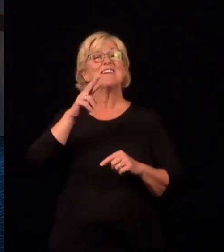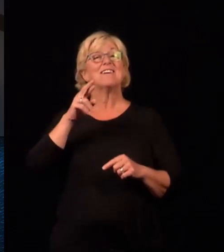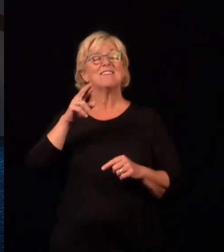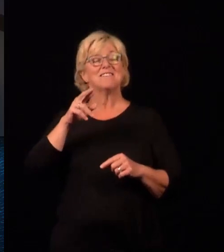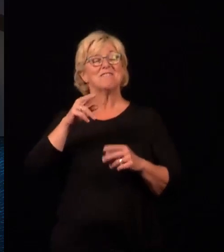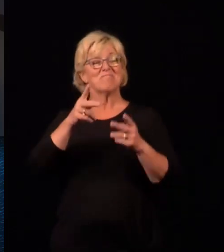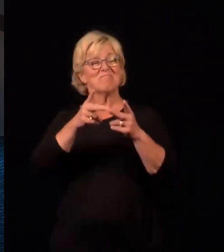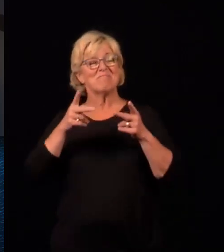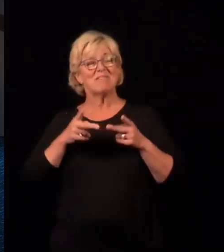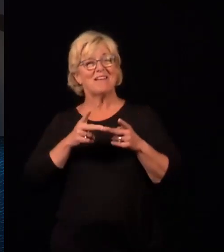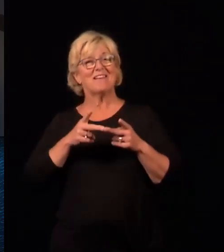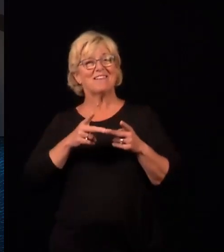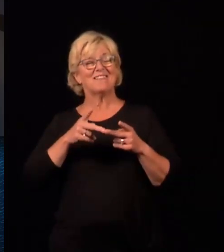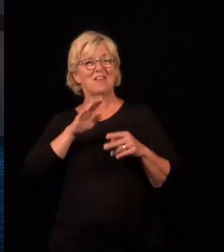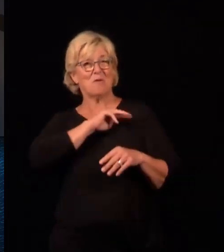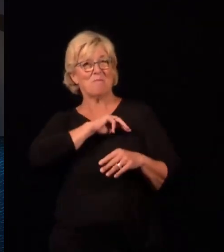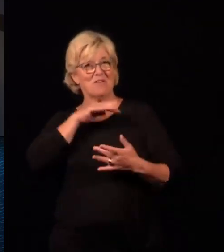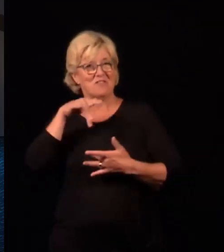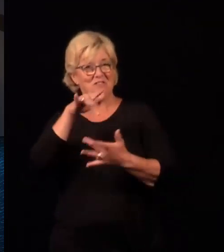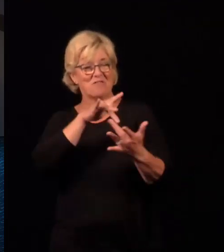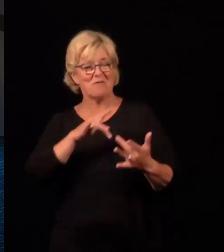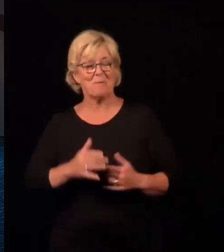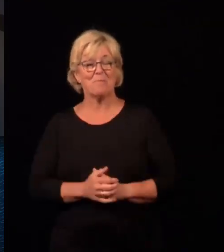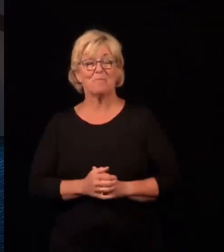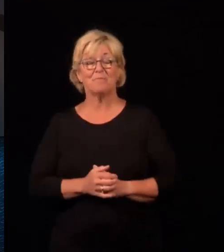Walking the Christian life is not an easy road.